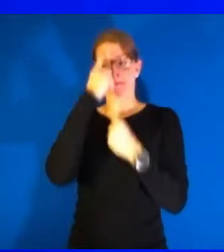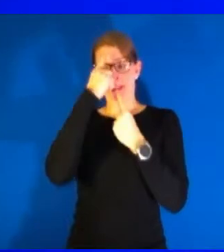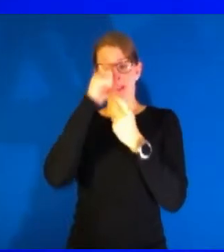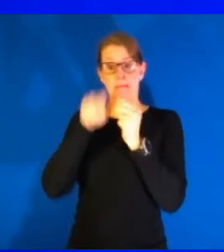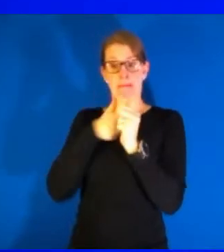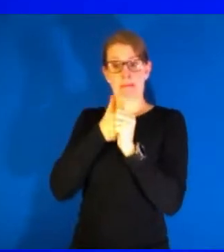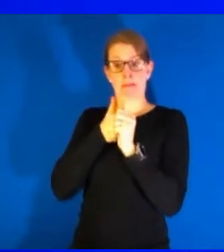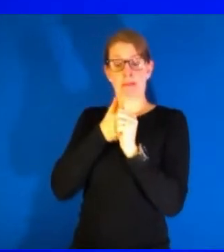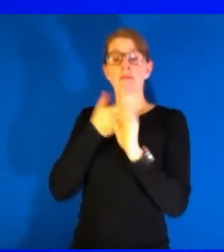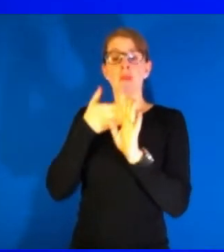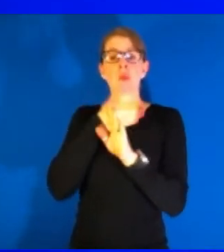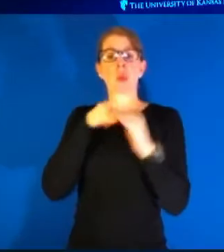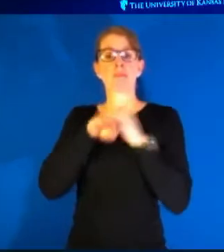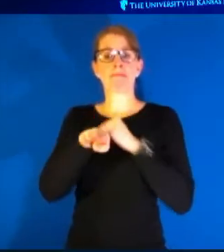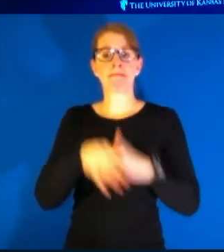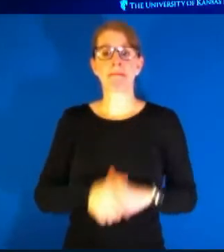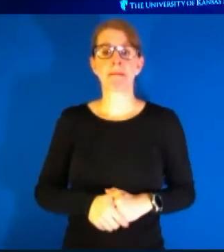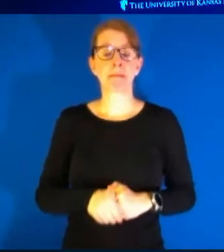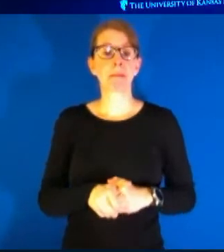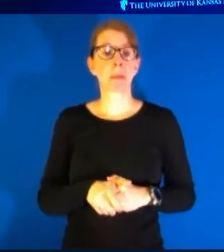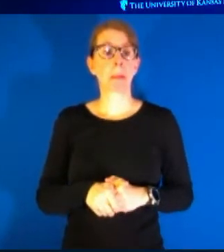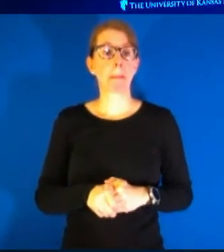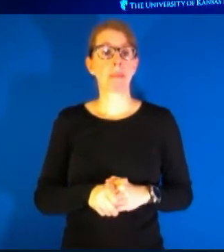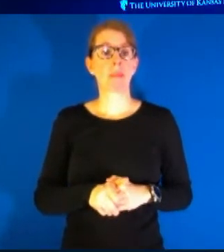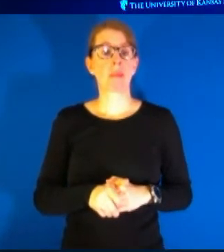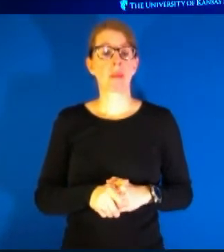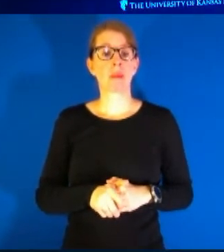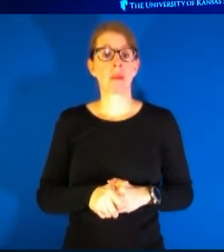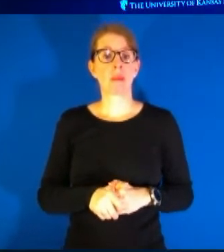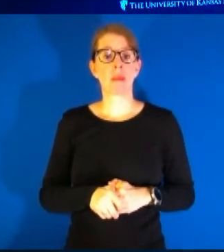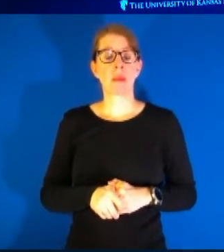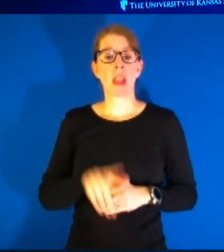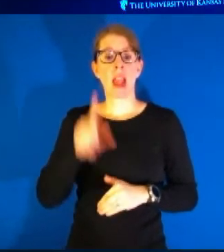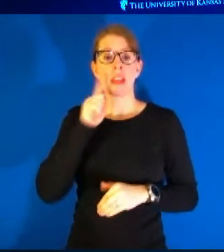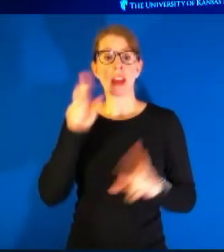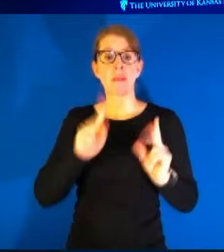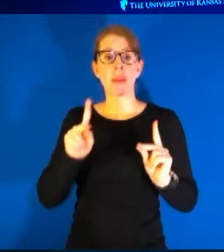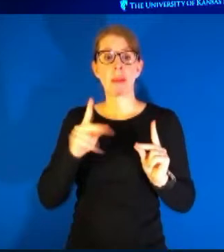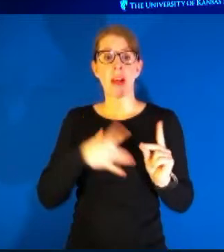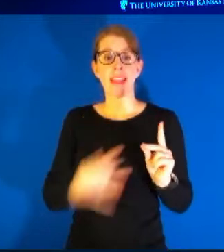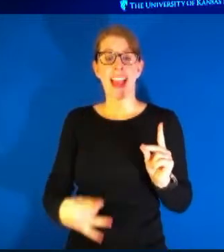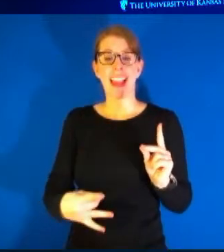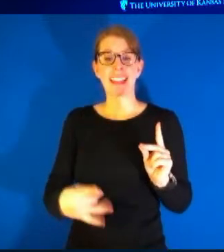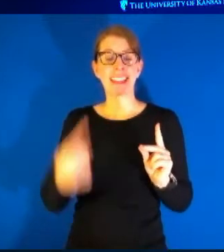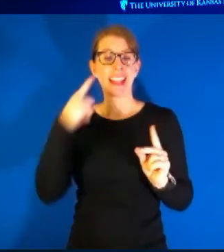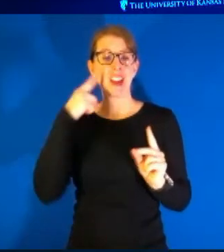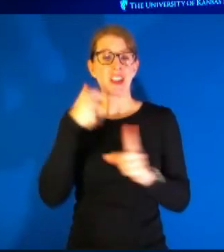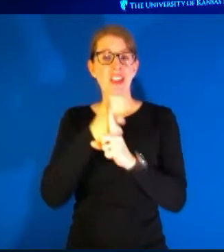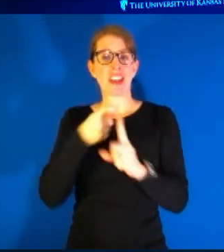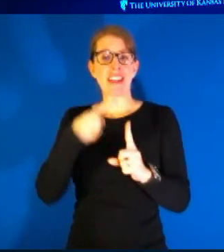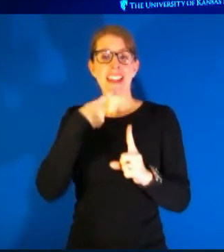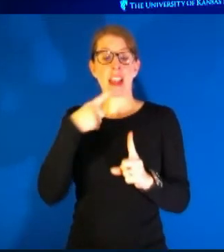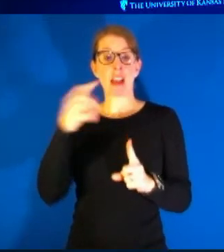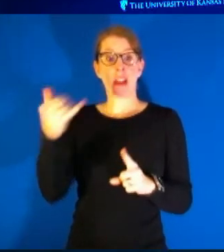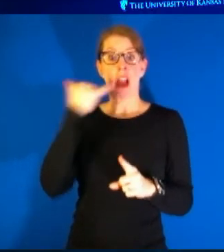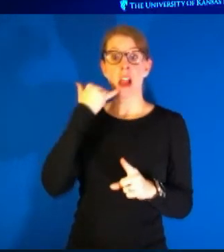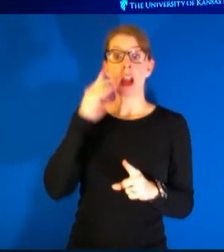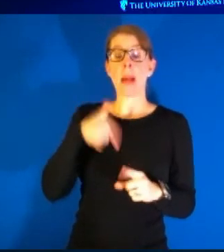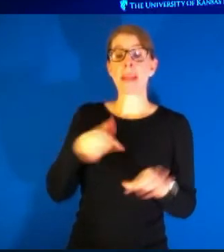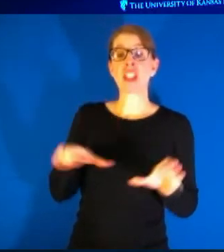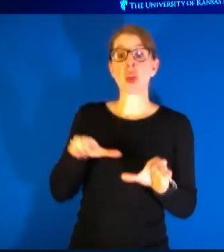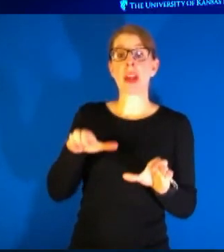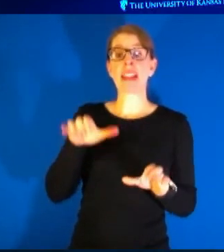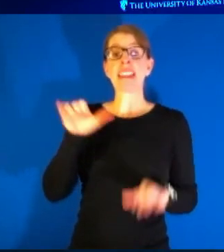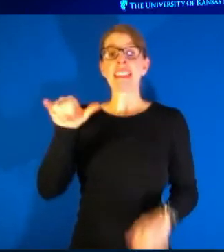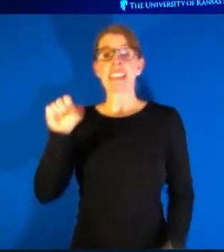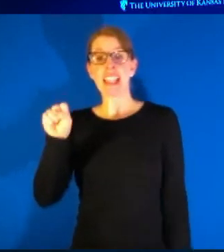risks and benefits that come with that. I know, Dr. Hawkinson, I think people just like to hear you say, I think it would be easier if they could just call in and say, this is what I'm doing, tell me yes or no.